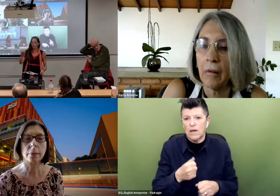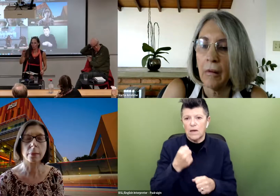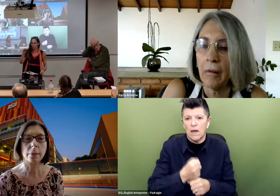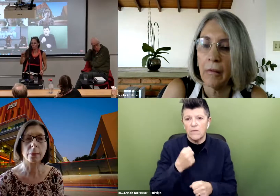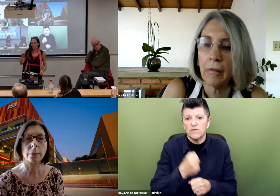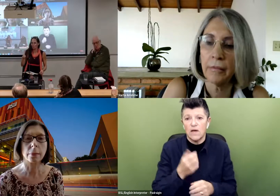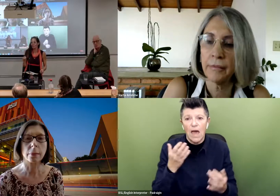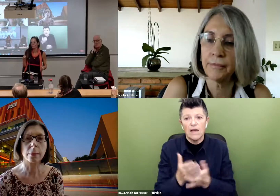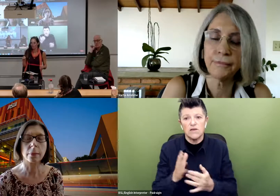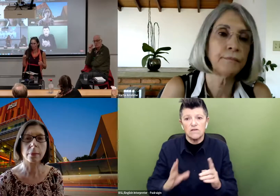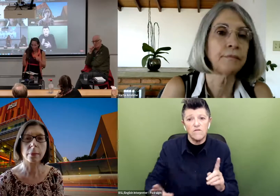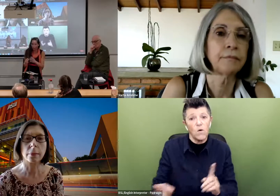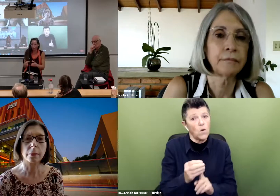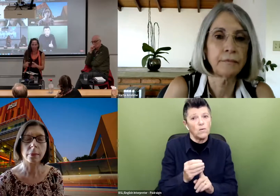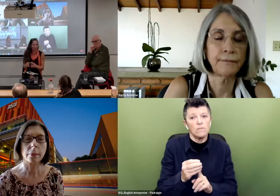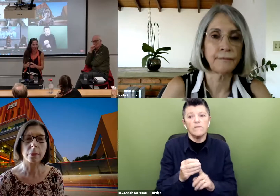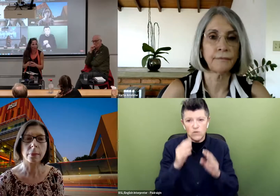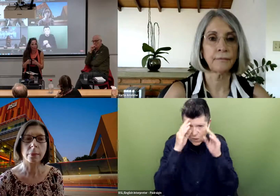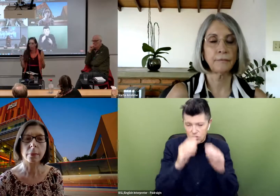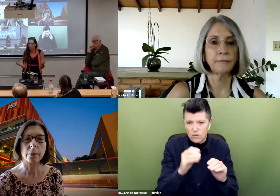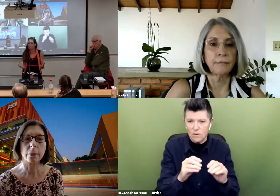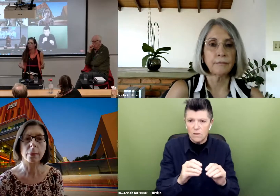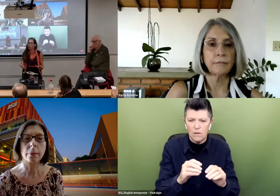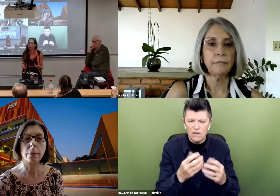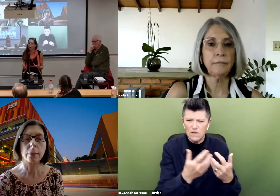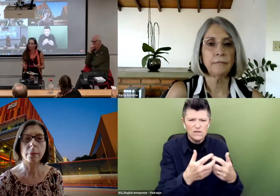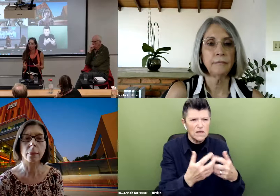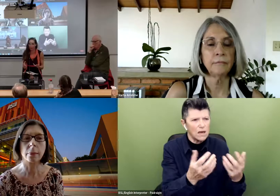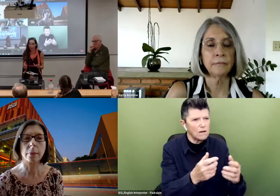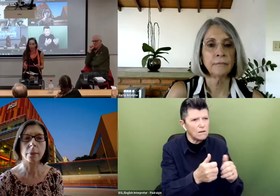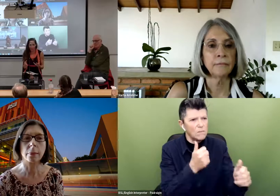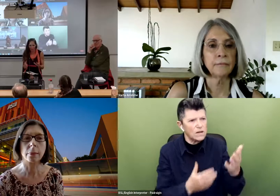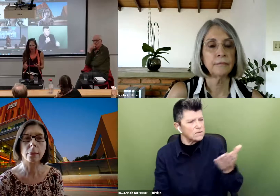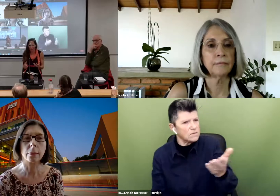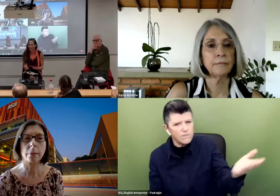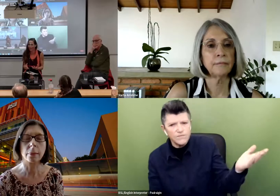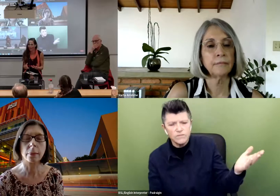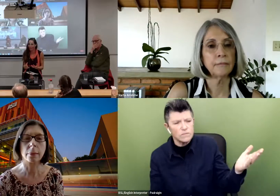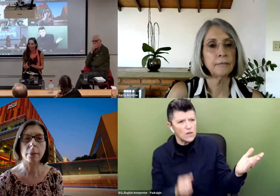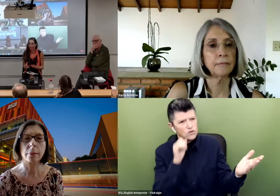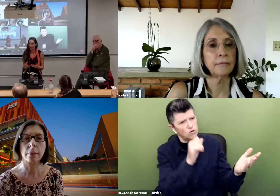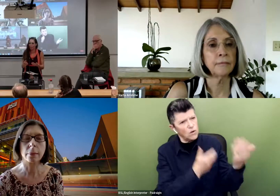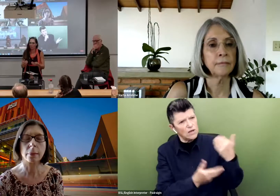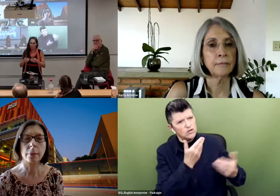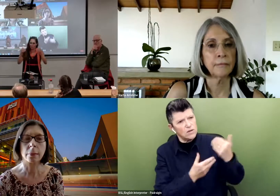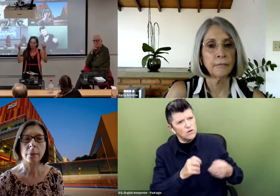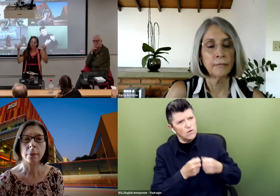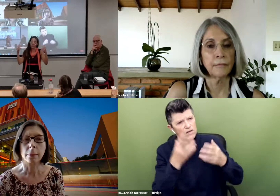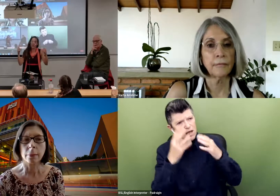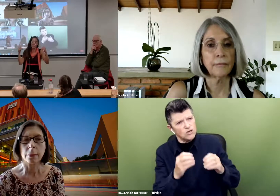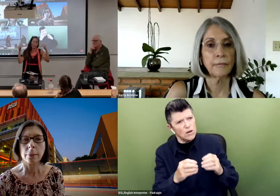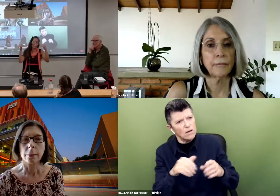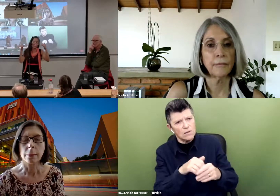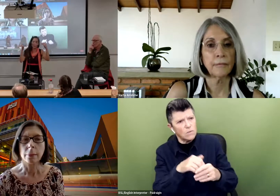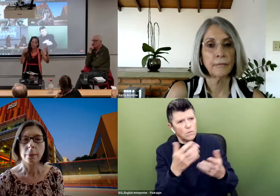access for all to education, it's tech companies. And you say, like, but what history do you have in creating educational content? And then like it's